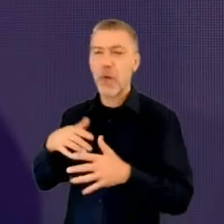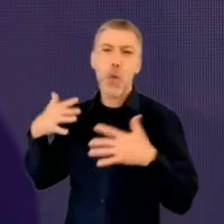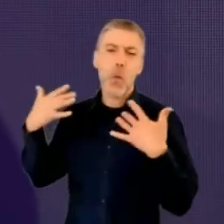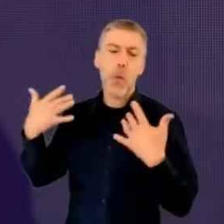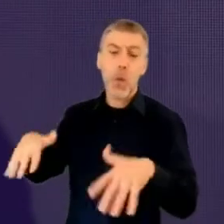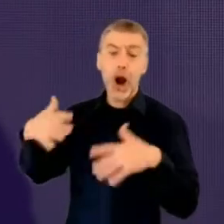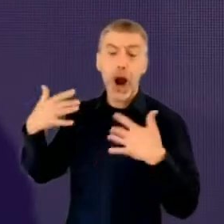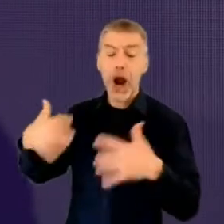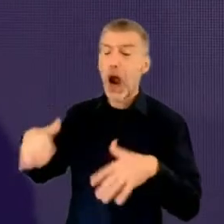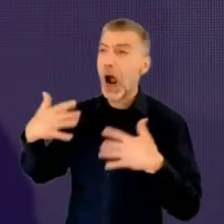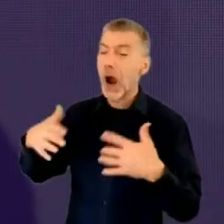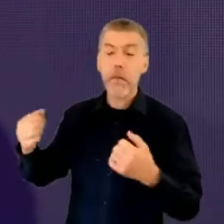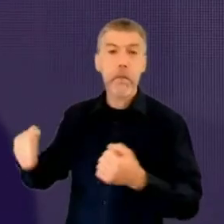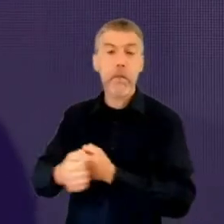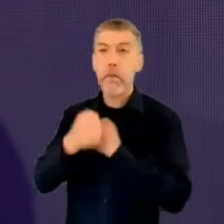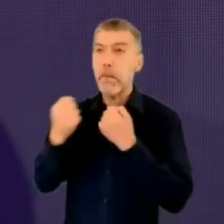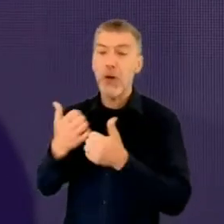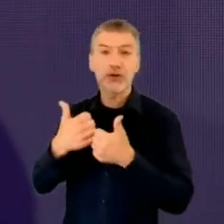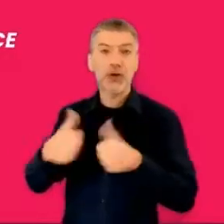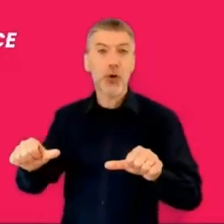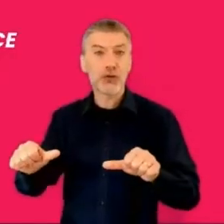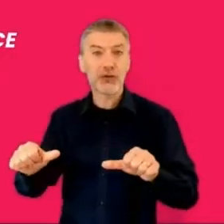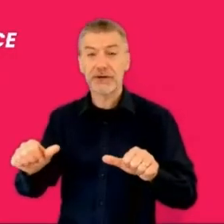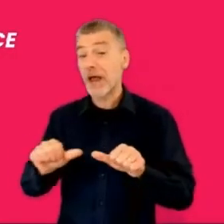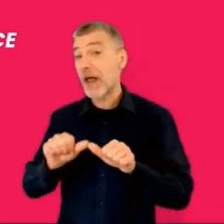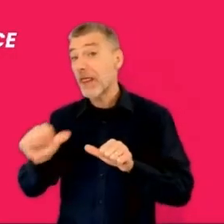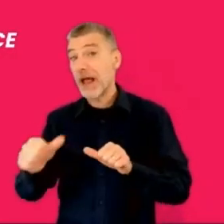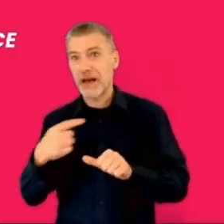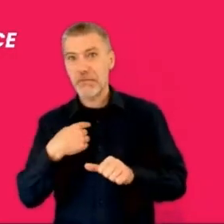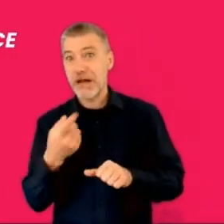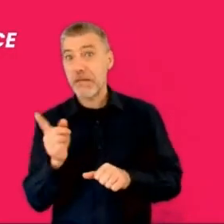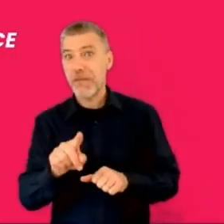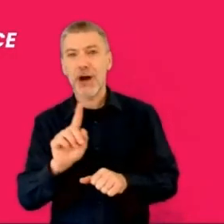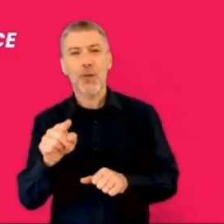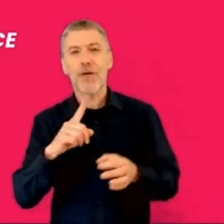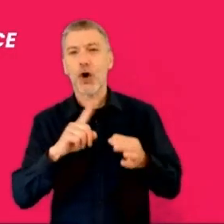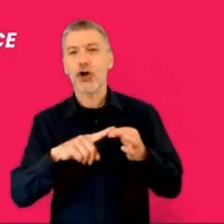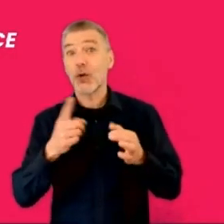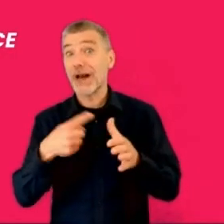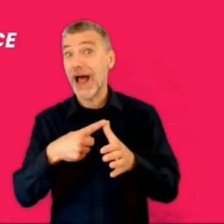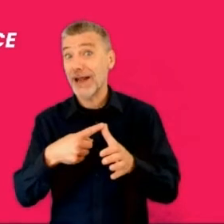I'll be back for the Q&A, so make sure you get your questions in too.